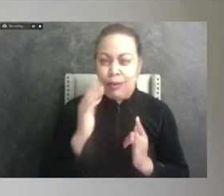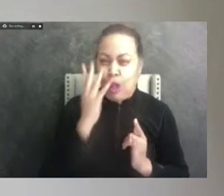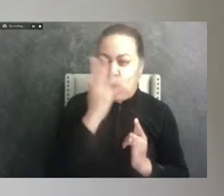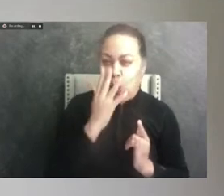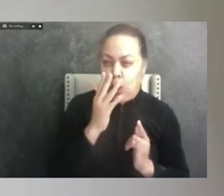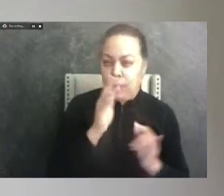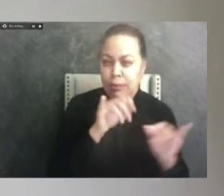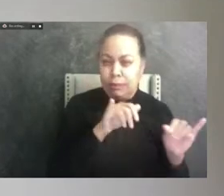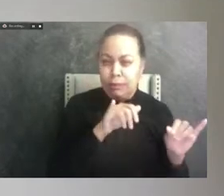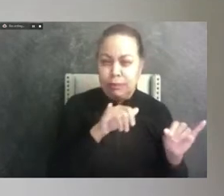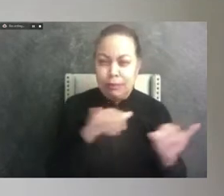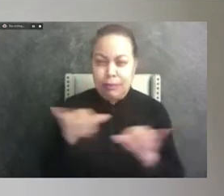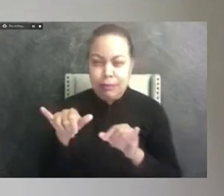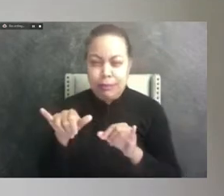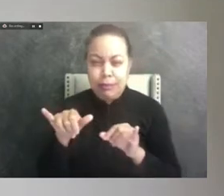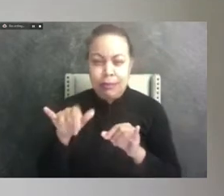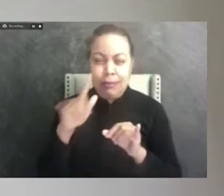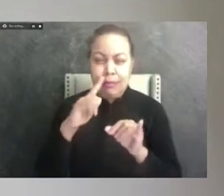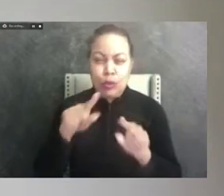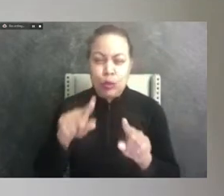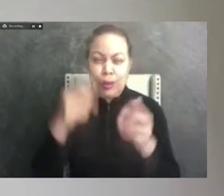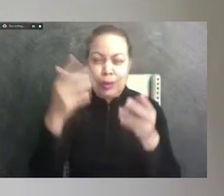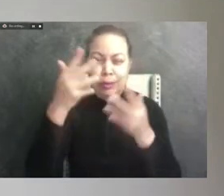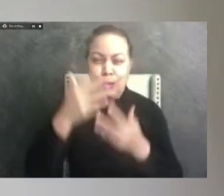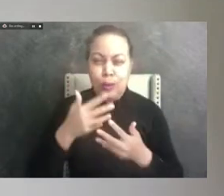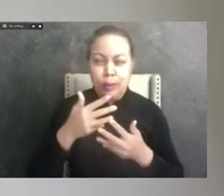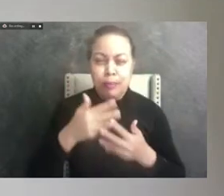identical with night.